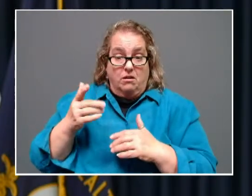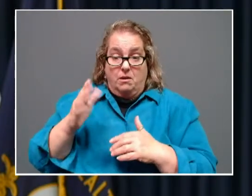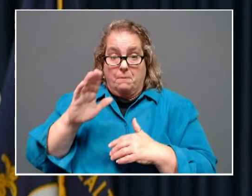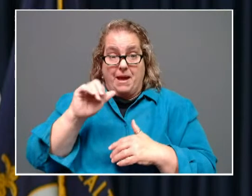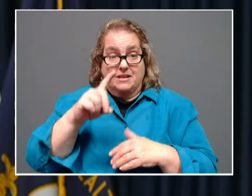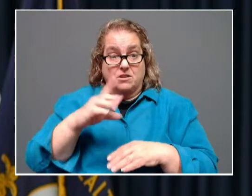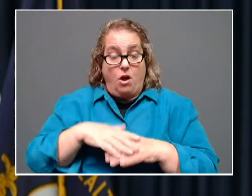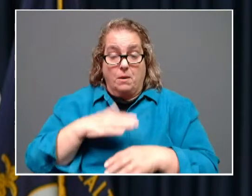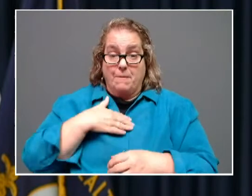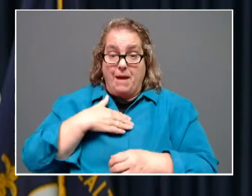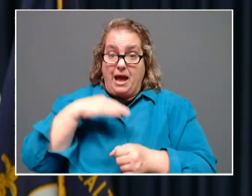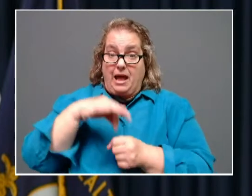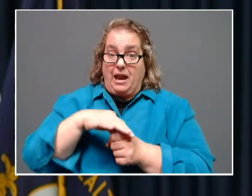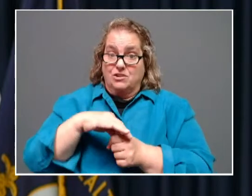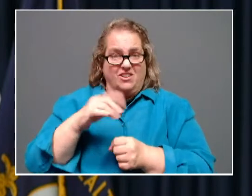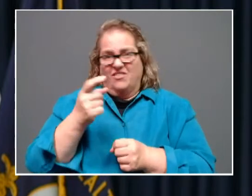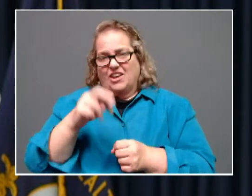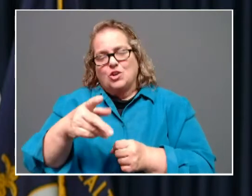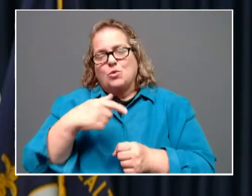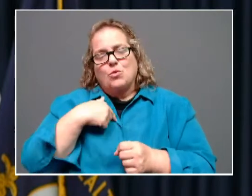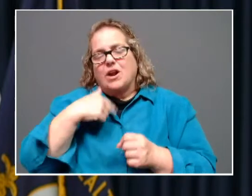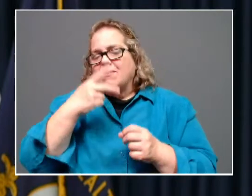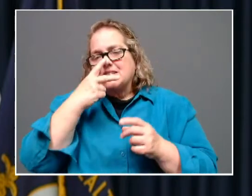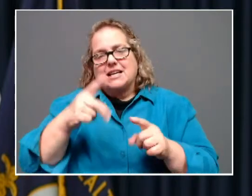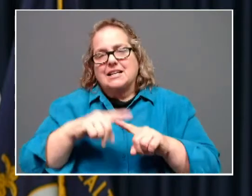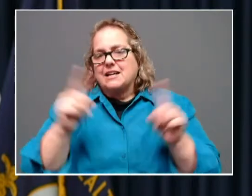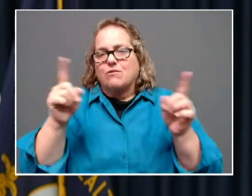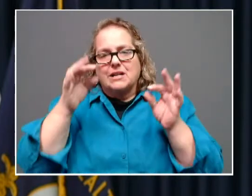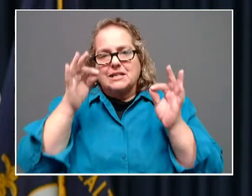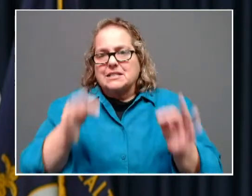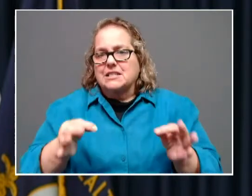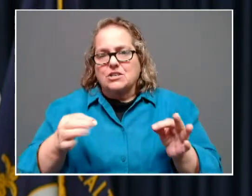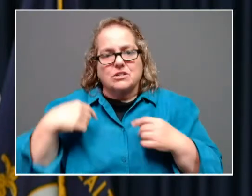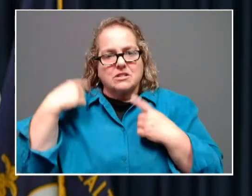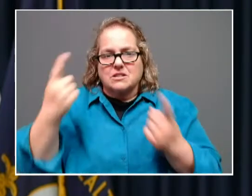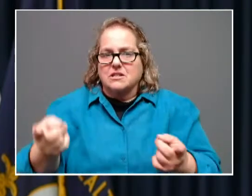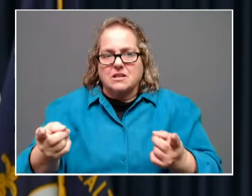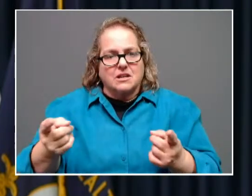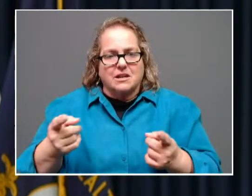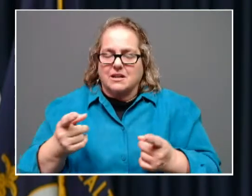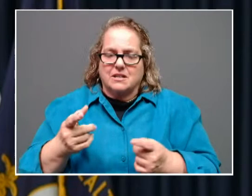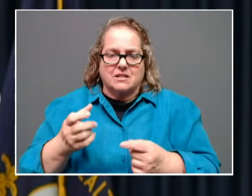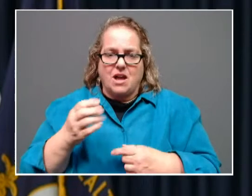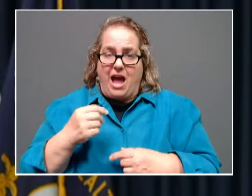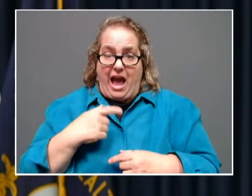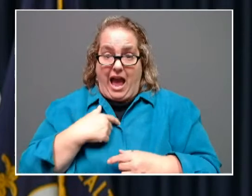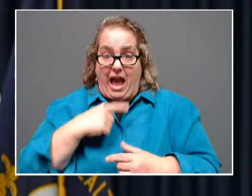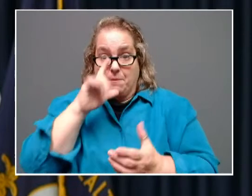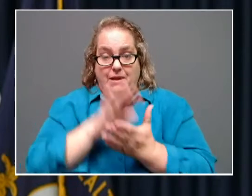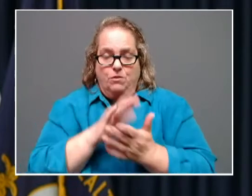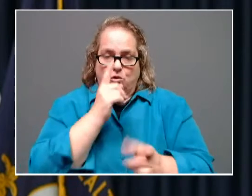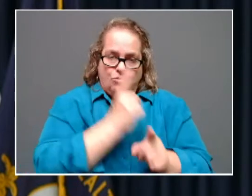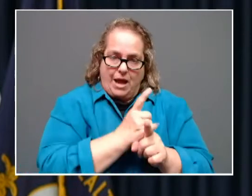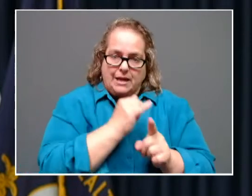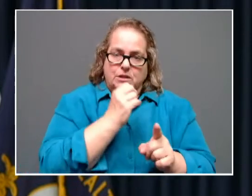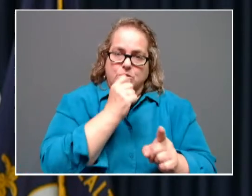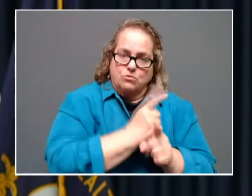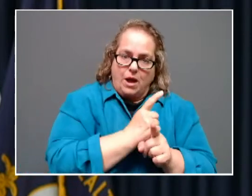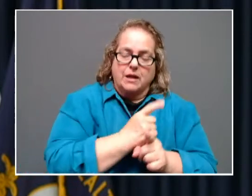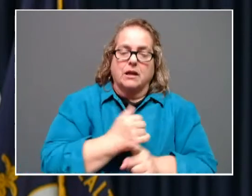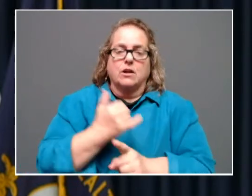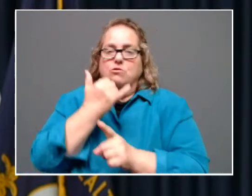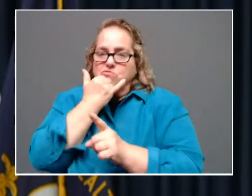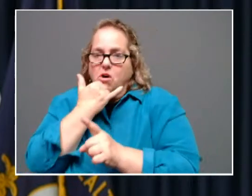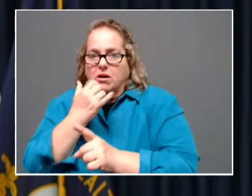you probably would have seen different decisions over the last couple years. And I believe right is right and wrong is wrong.